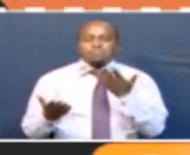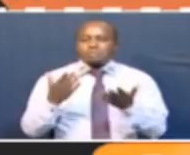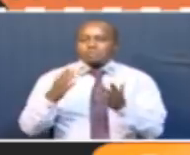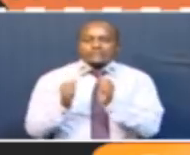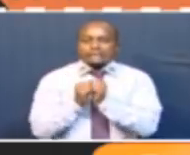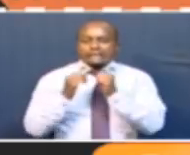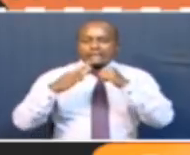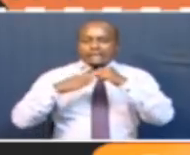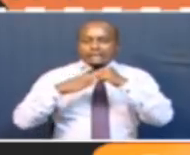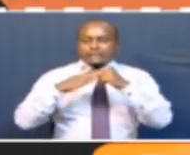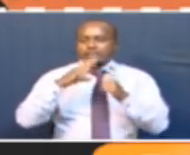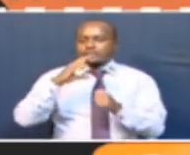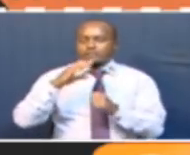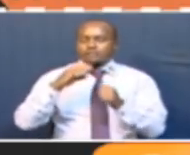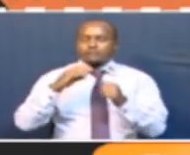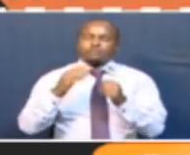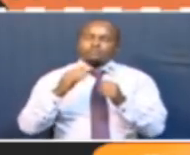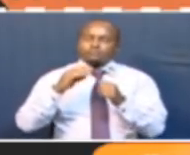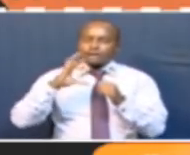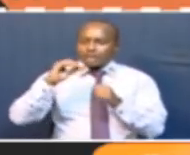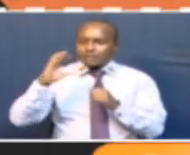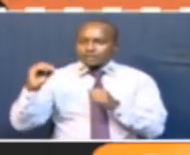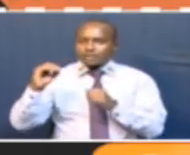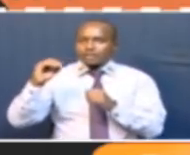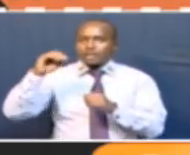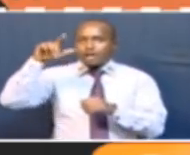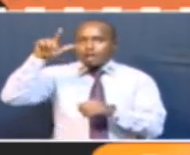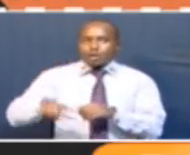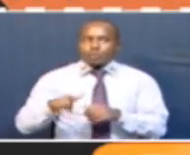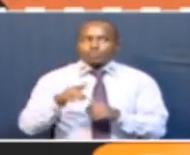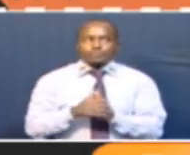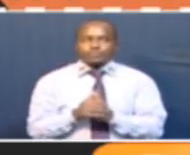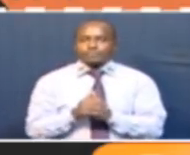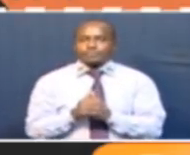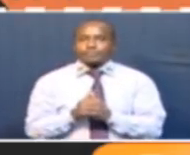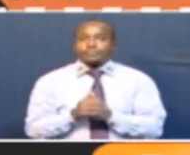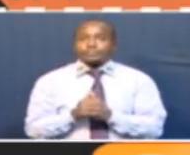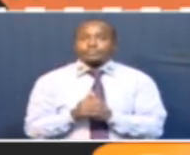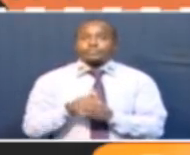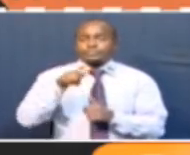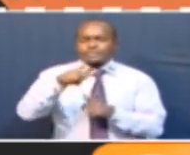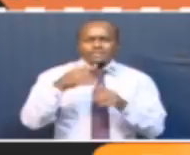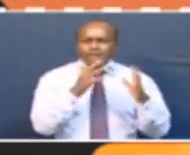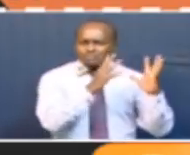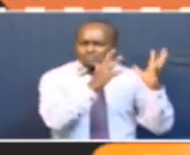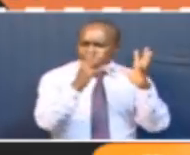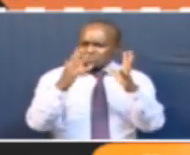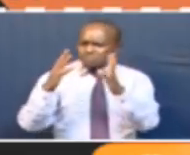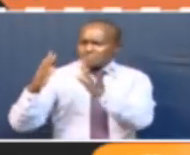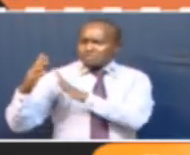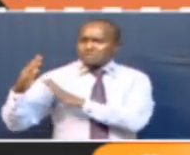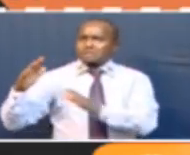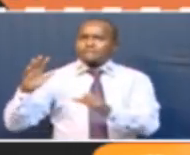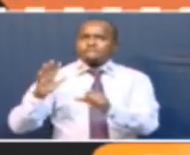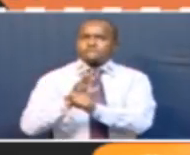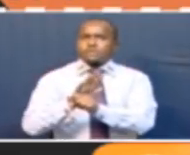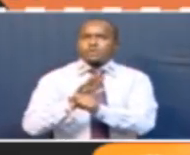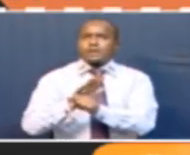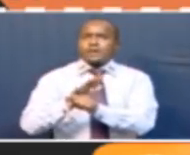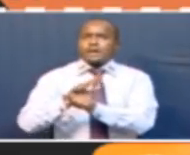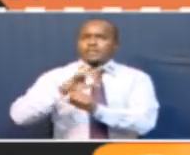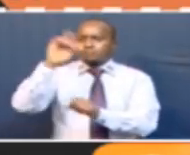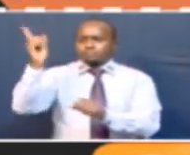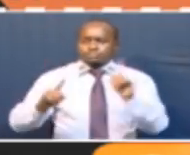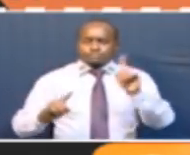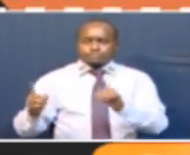feet lower than the height of the mountain range. The Aberdares area is also densely forested and prone to storms, and